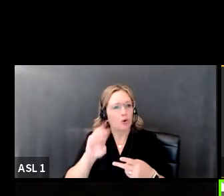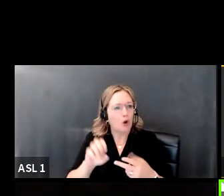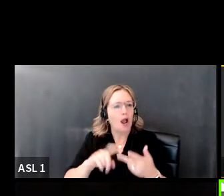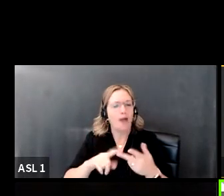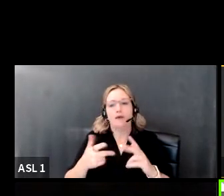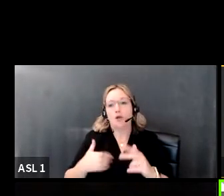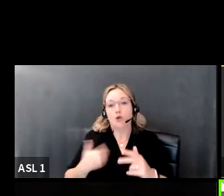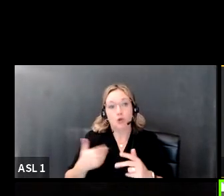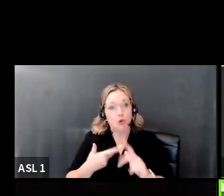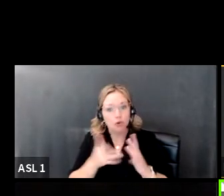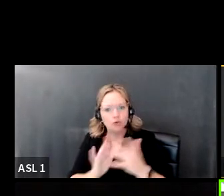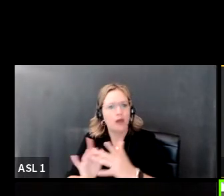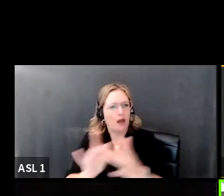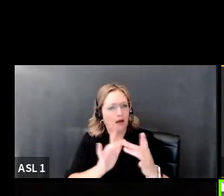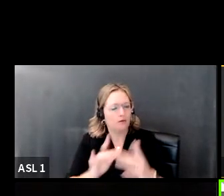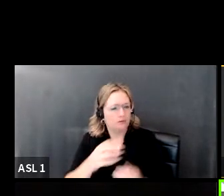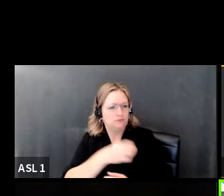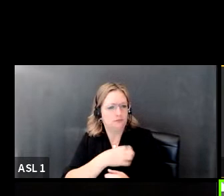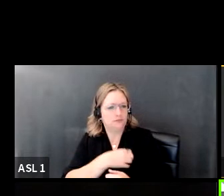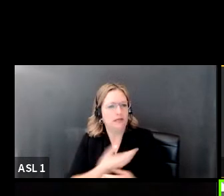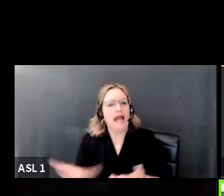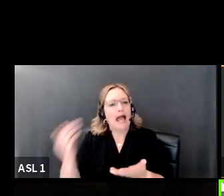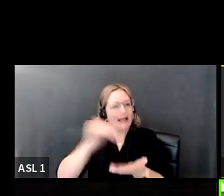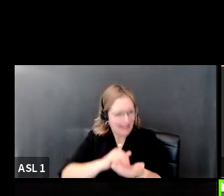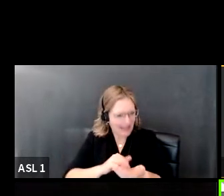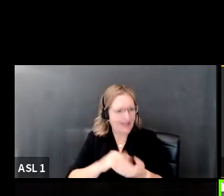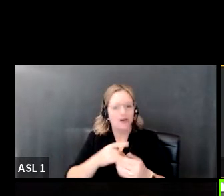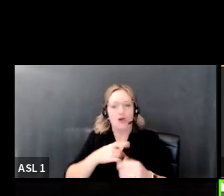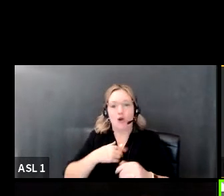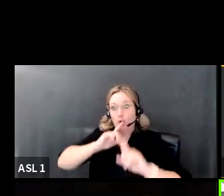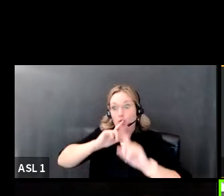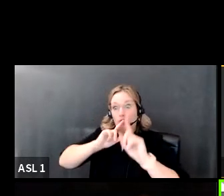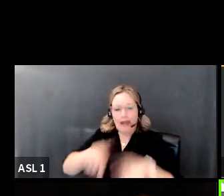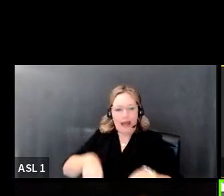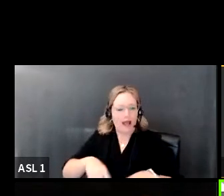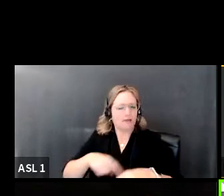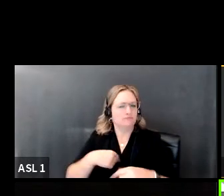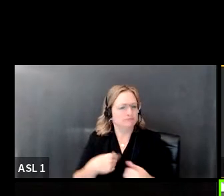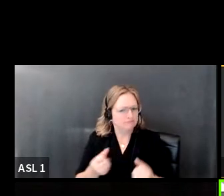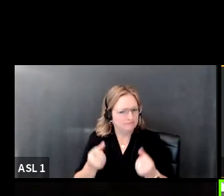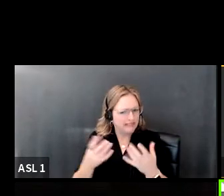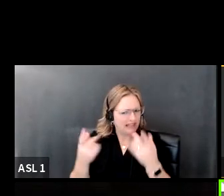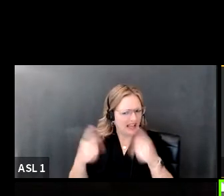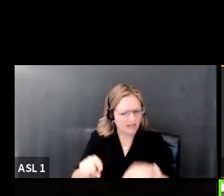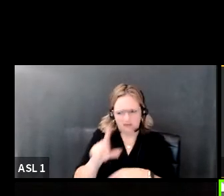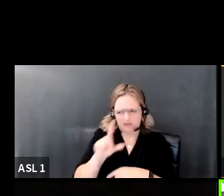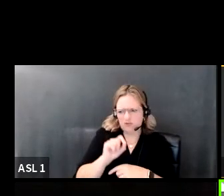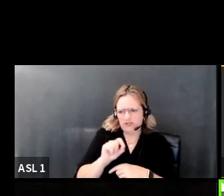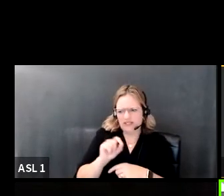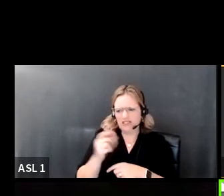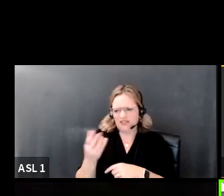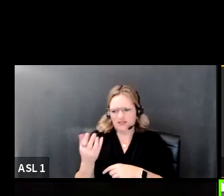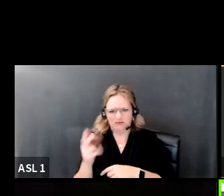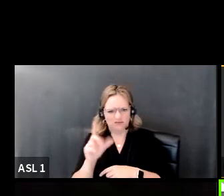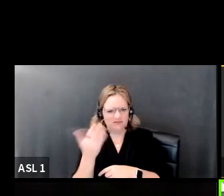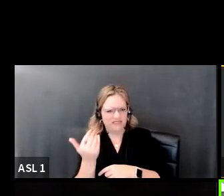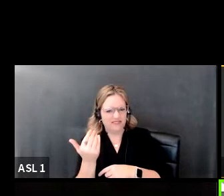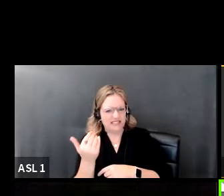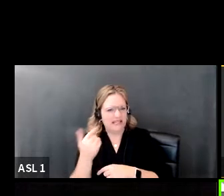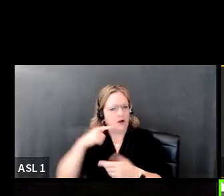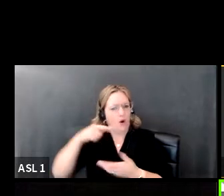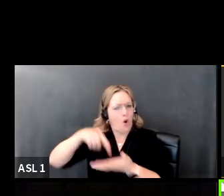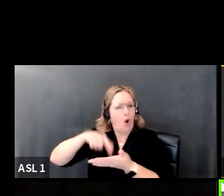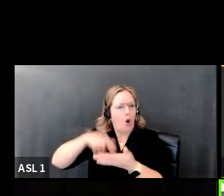officers that is that shift from a reactive model that has been quoted so many times from that 2015 article that is that